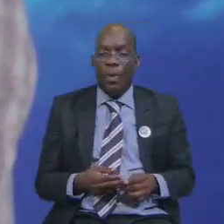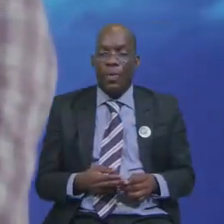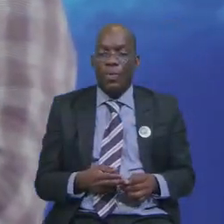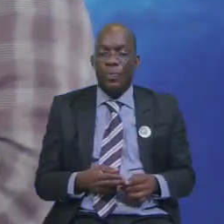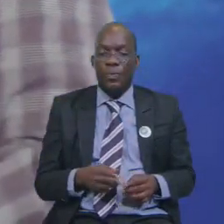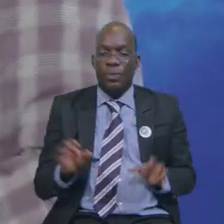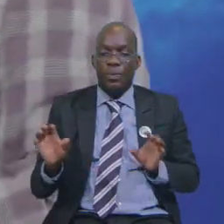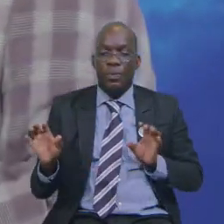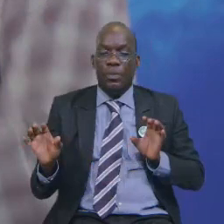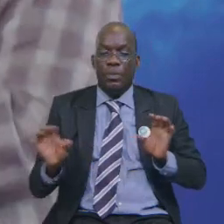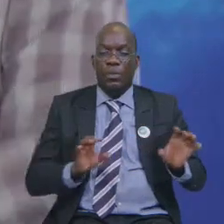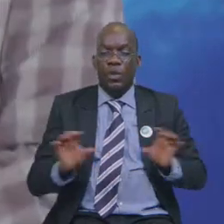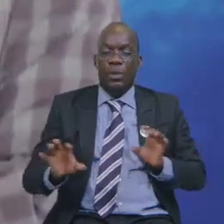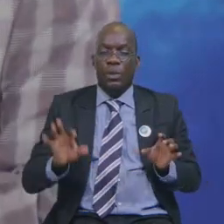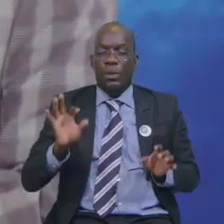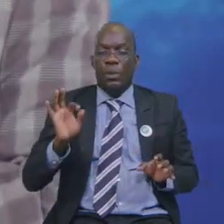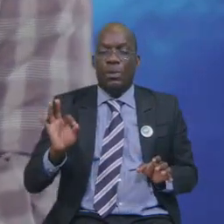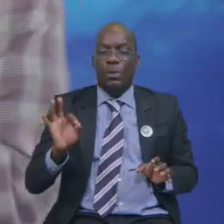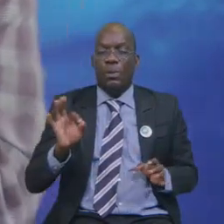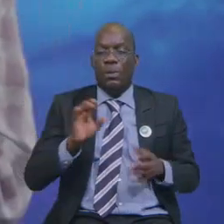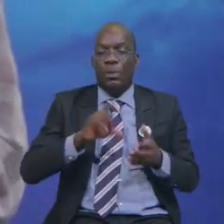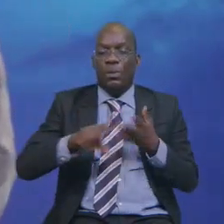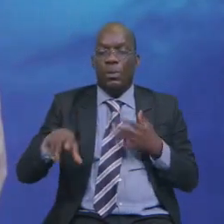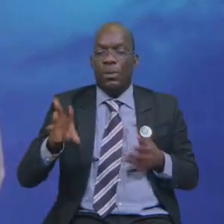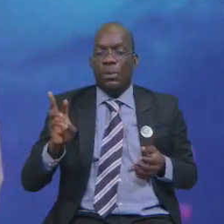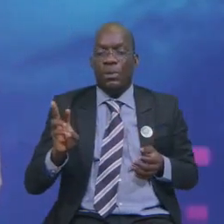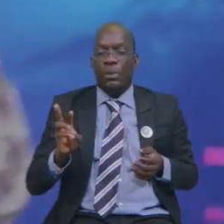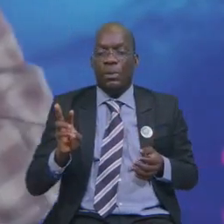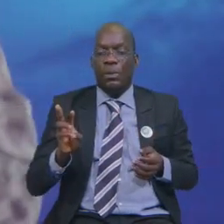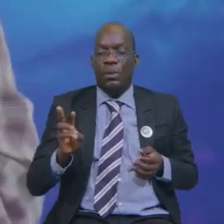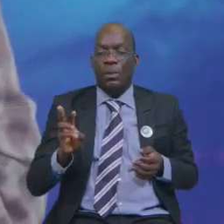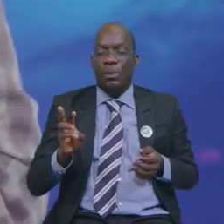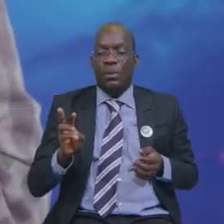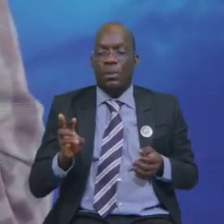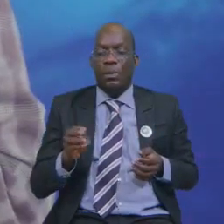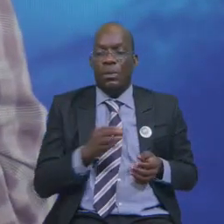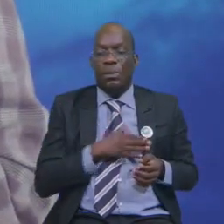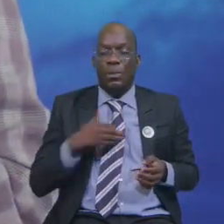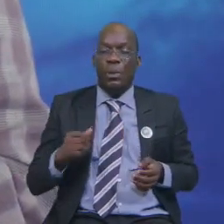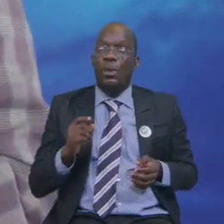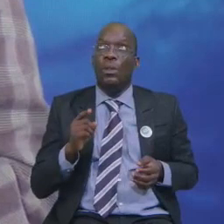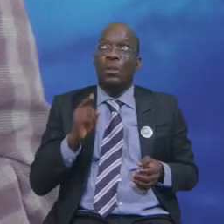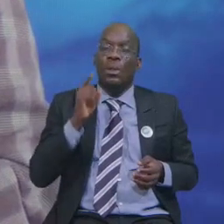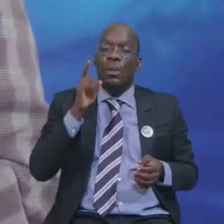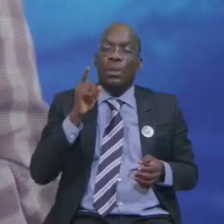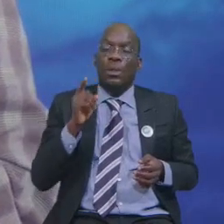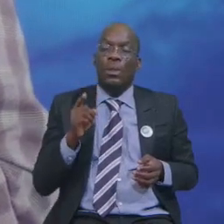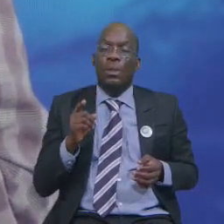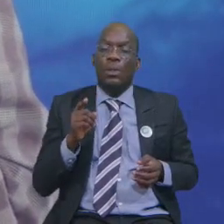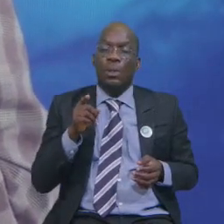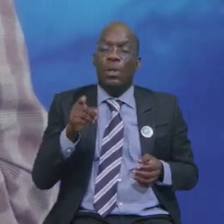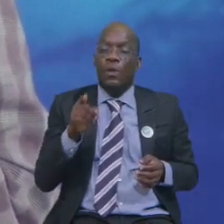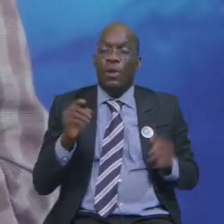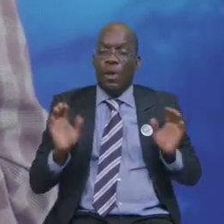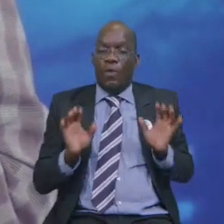9, verse 6. Acts chapter 9, verse 6. And he trembling and astonished